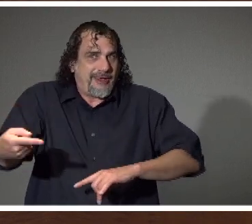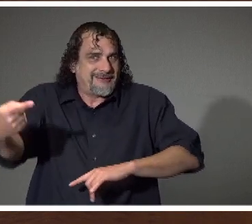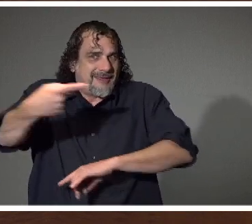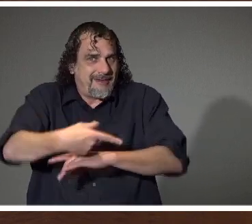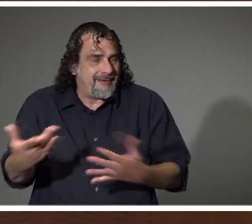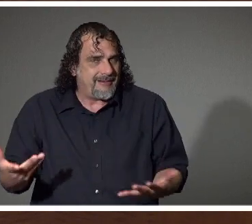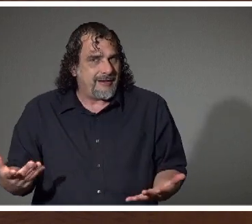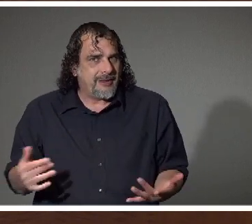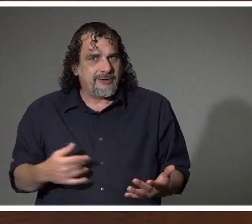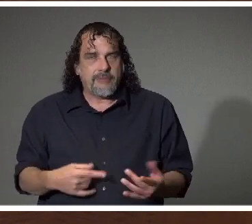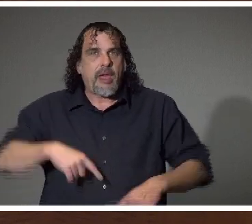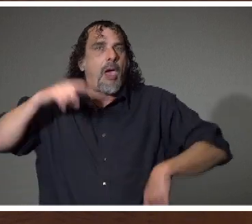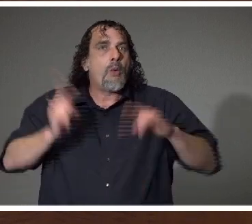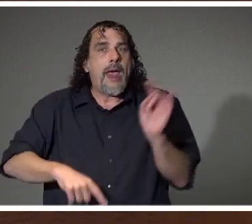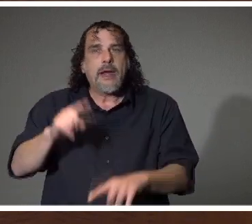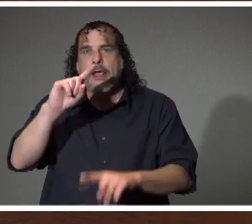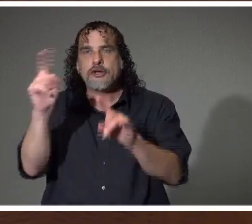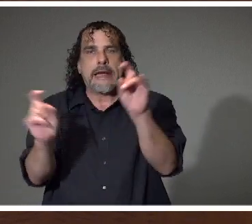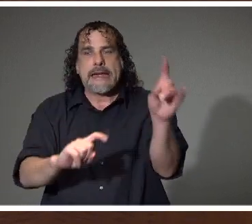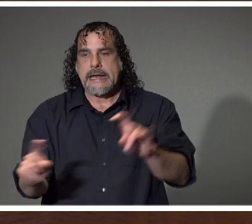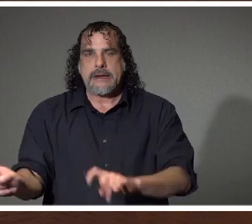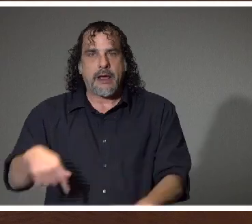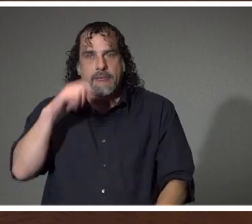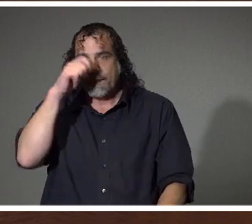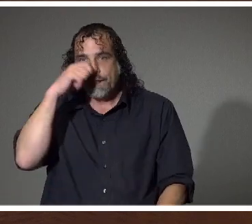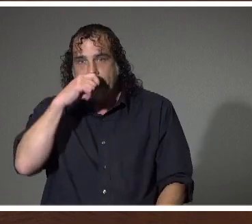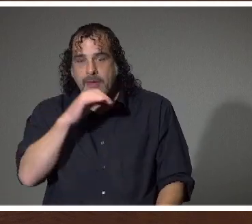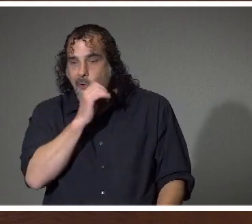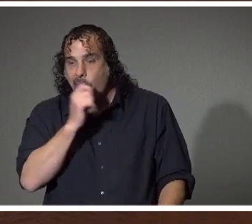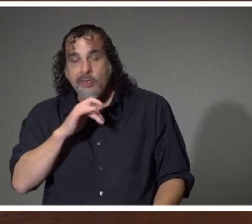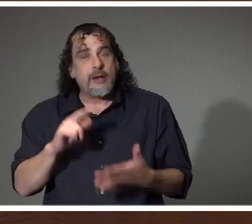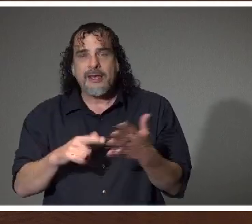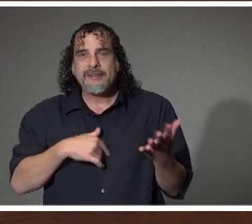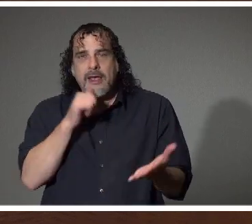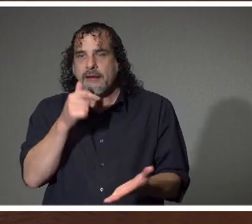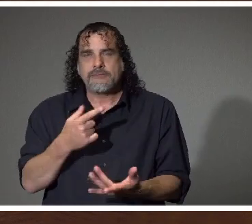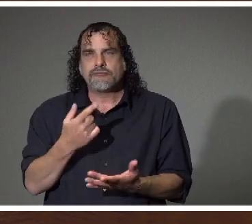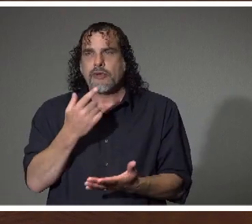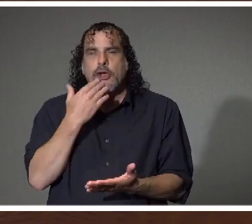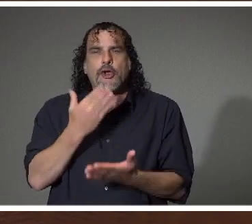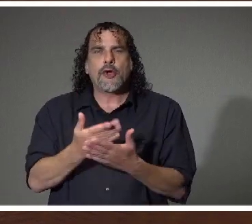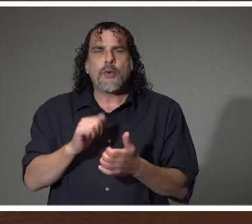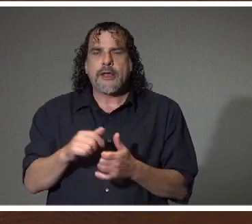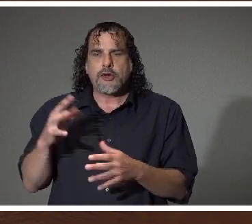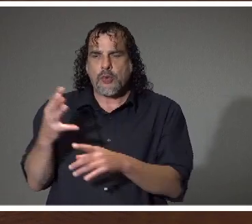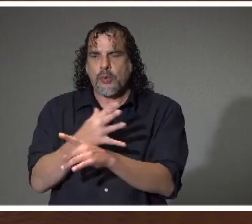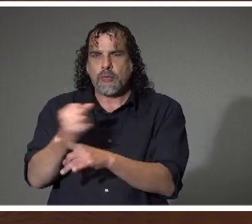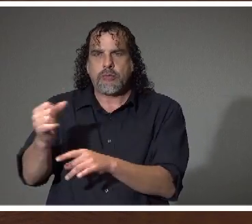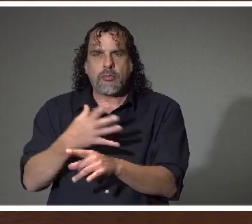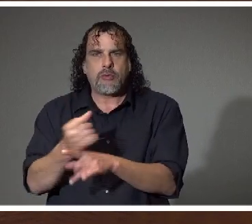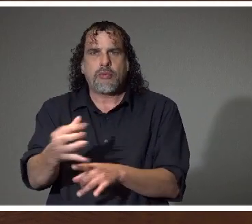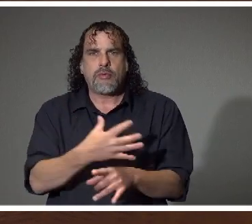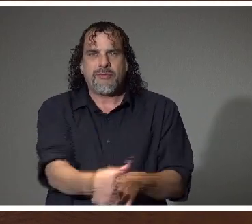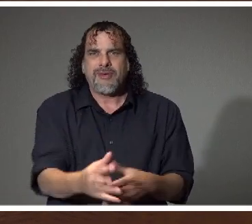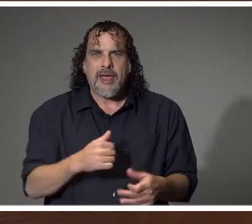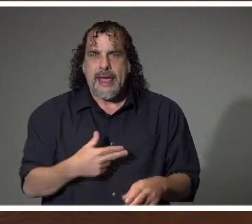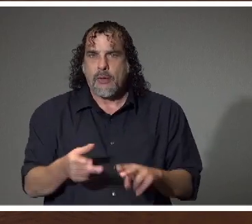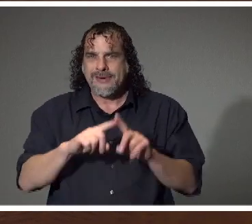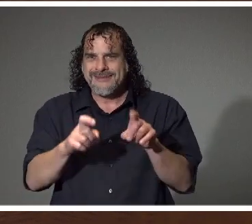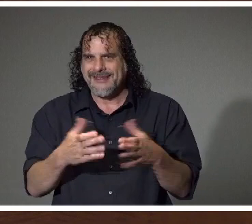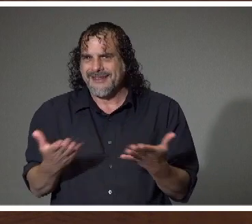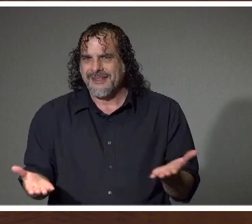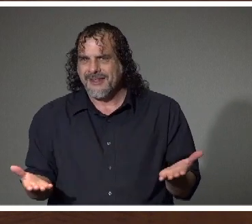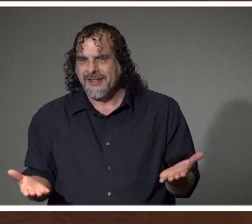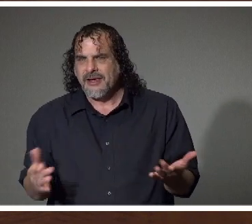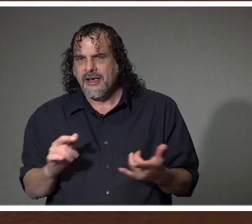randomly checking people for the virus with the nasal swab is not an effective way to use our resources whatsoever. But people who have symptoms